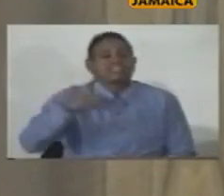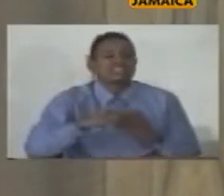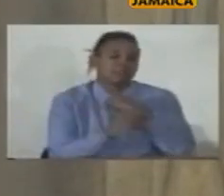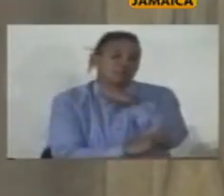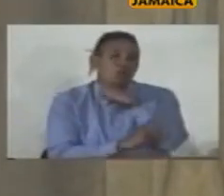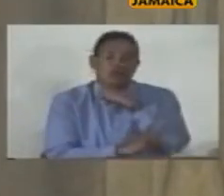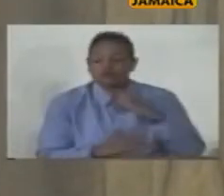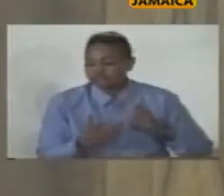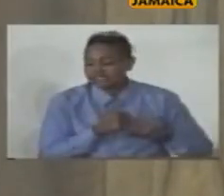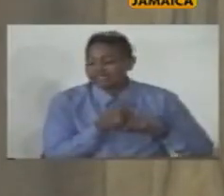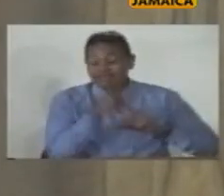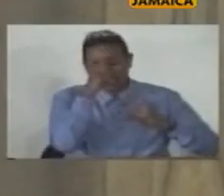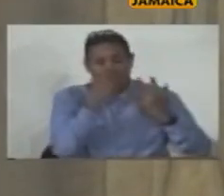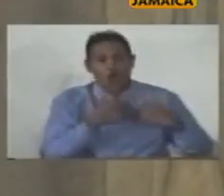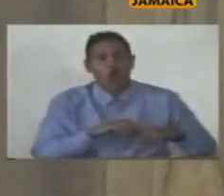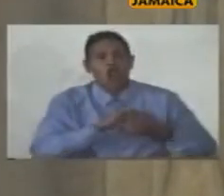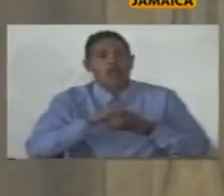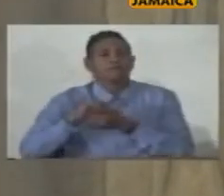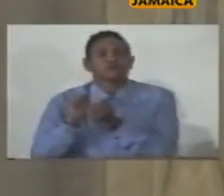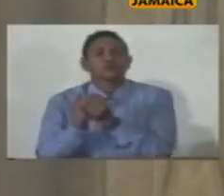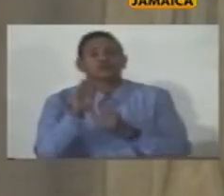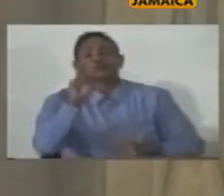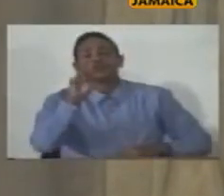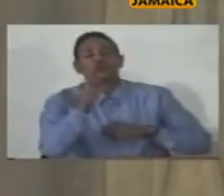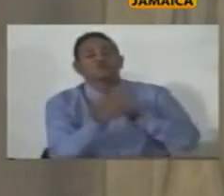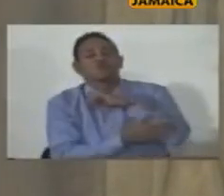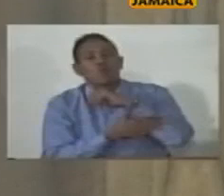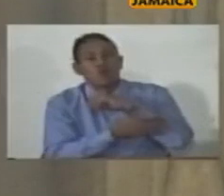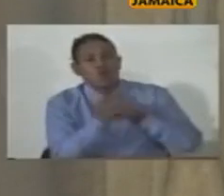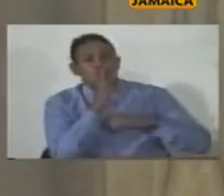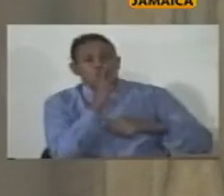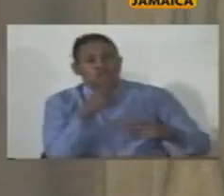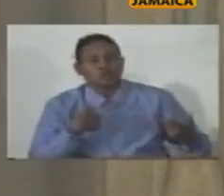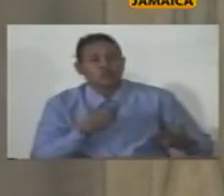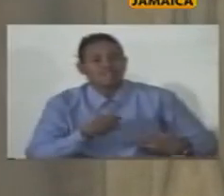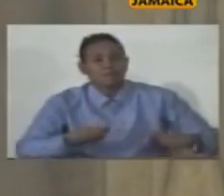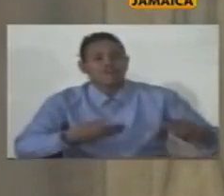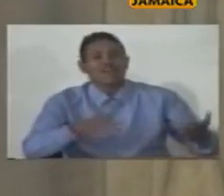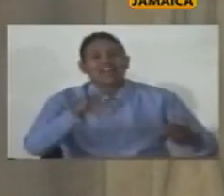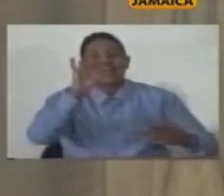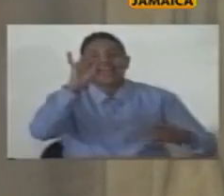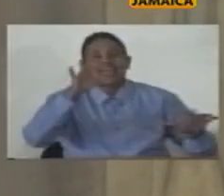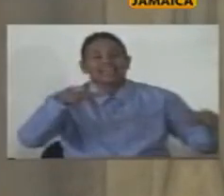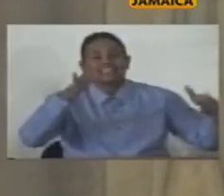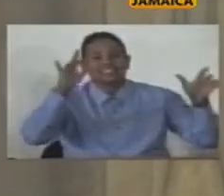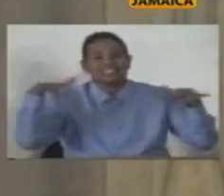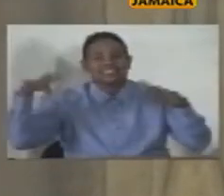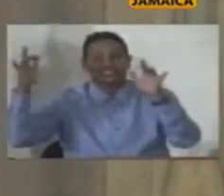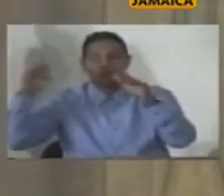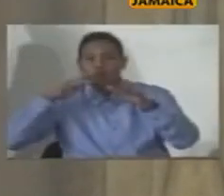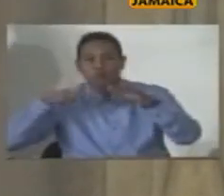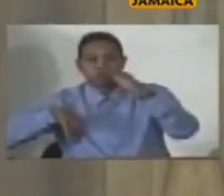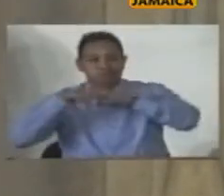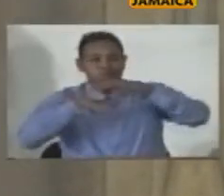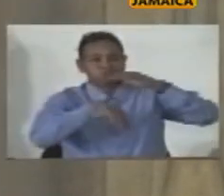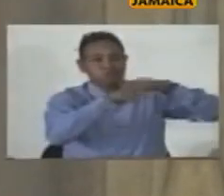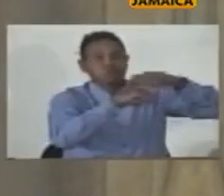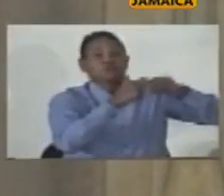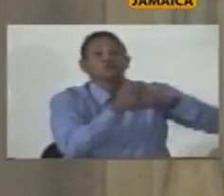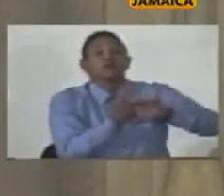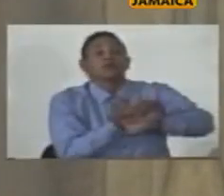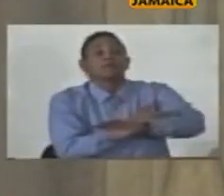In collaboration with Rural Water, we have provided a total of 8 tanks to improve water services across